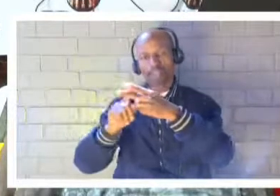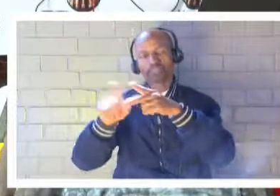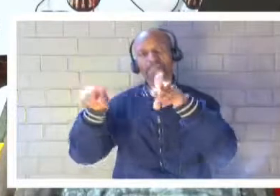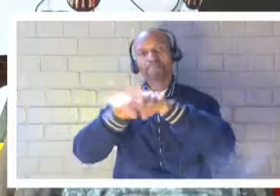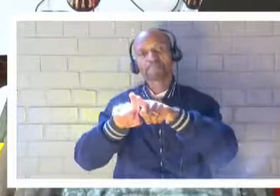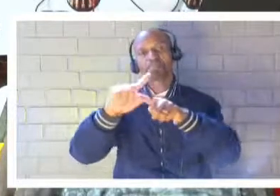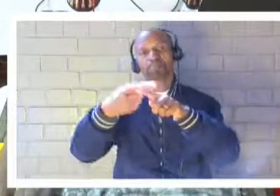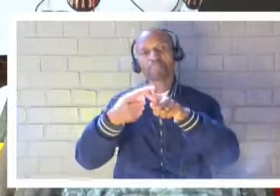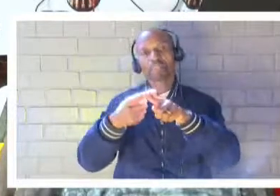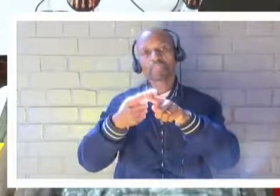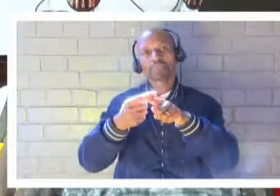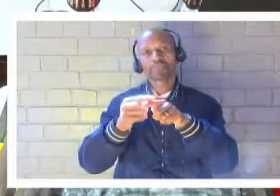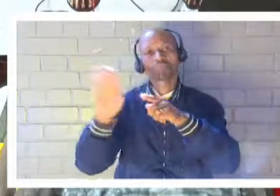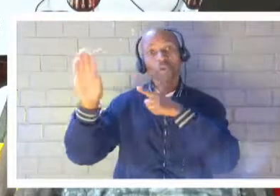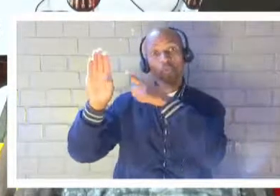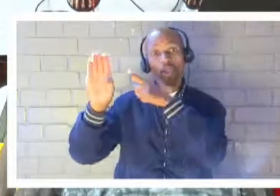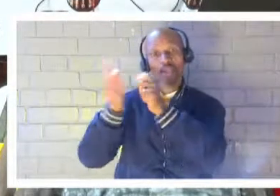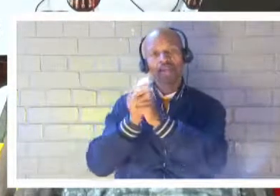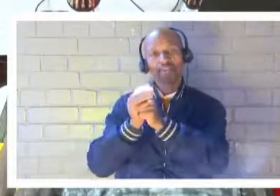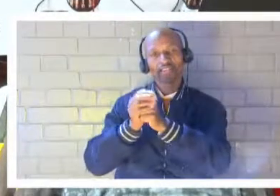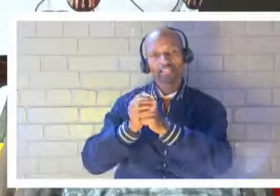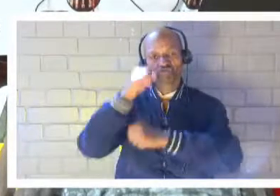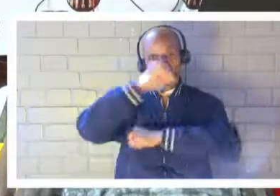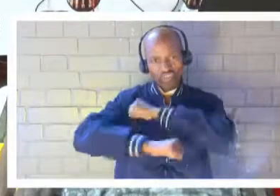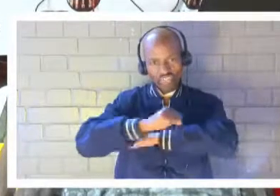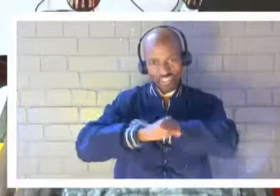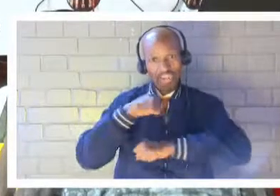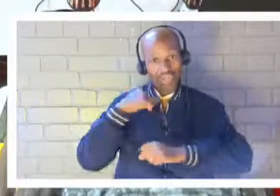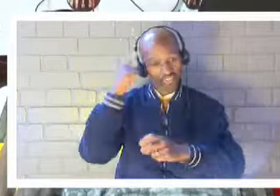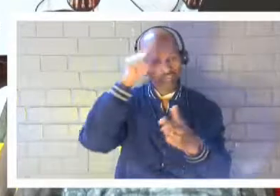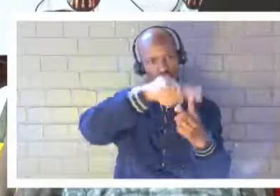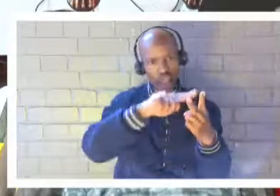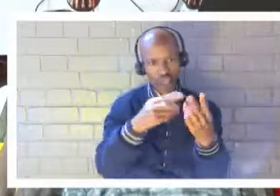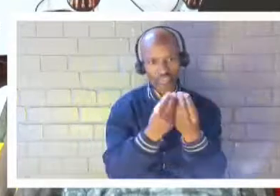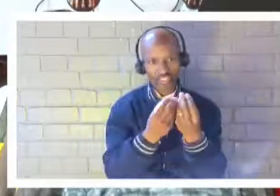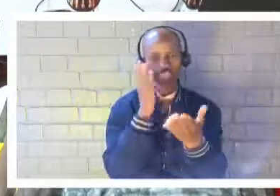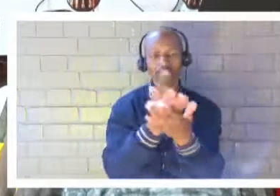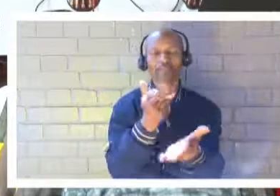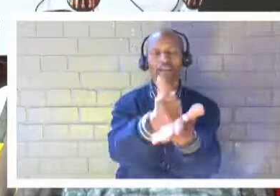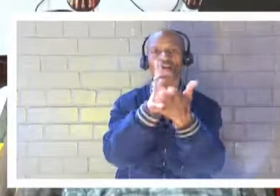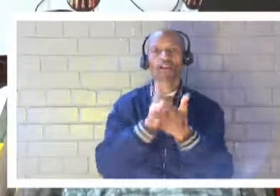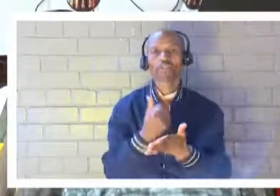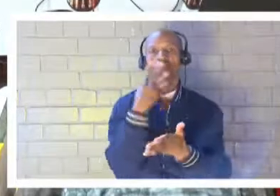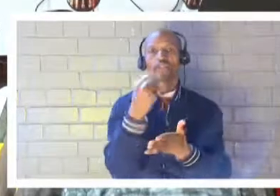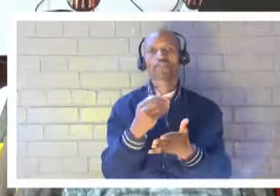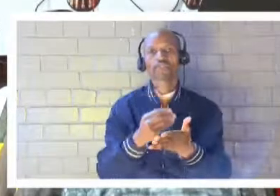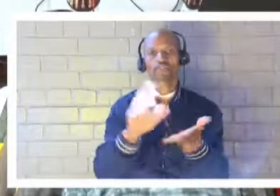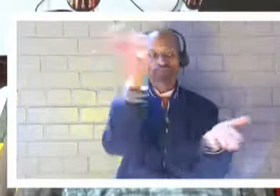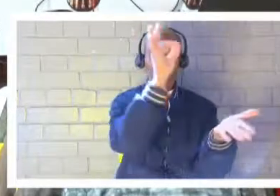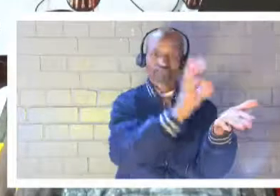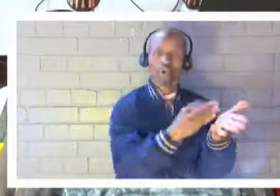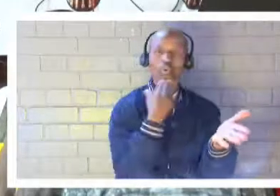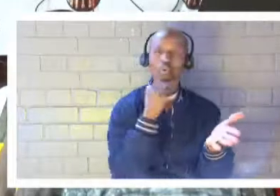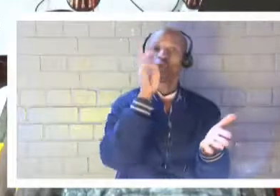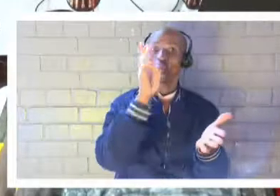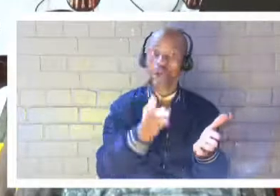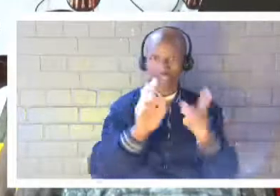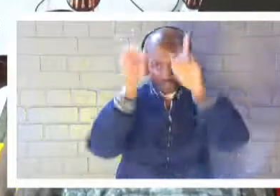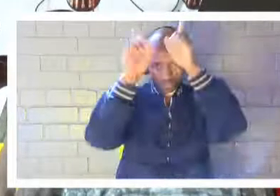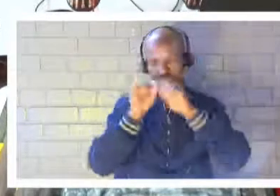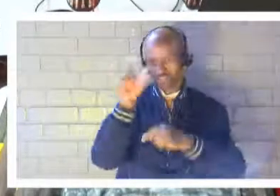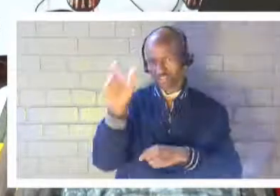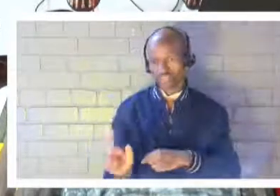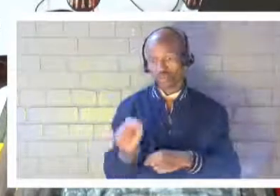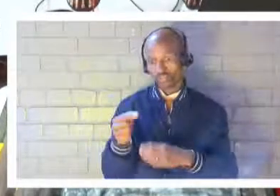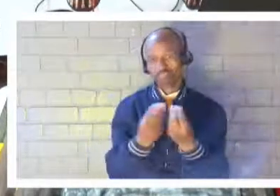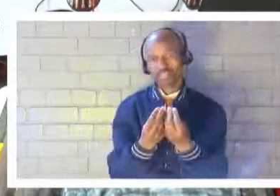as boiler and generators. I think those ones, if we could be assisted in getting the contractors, those who are specialized